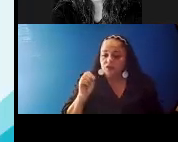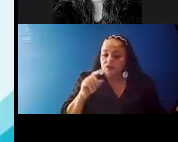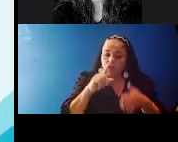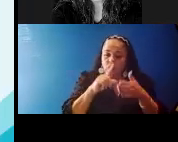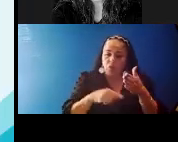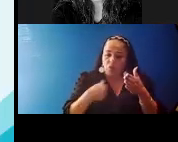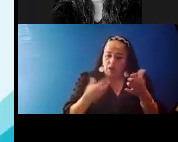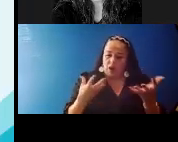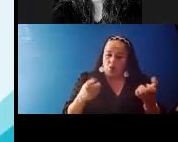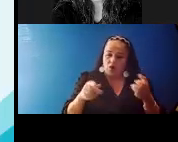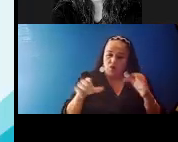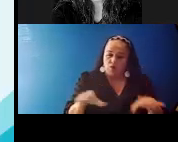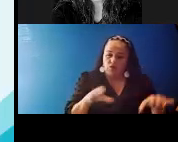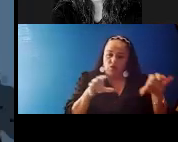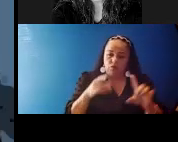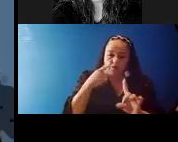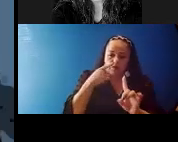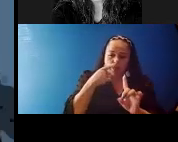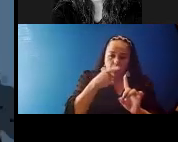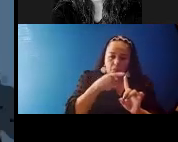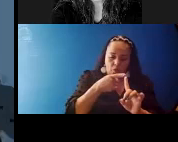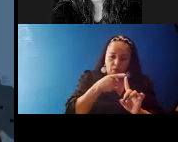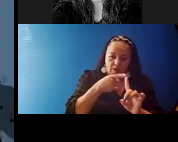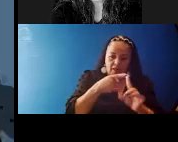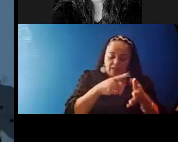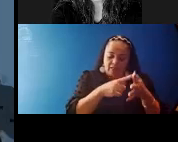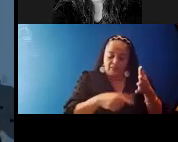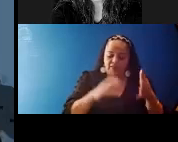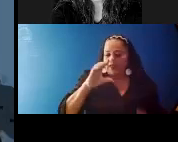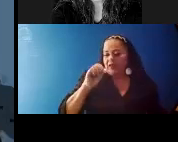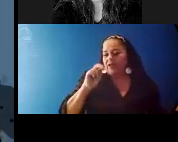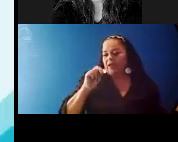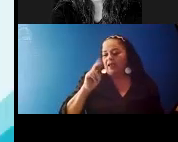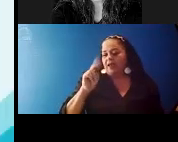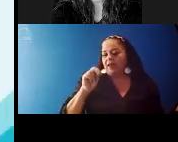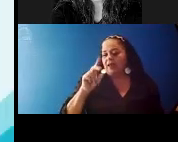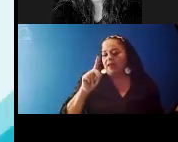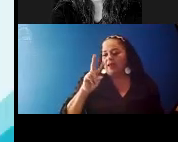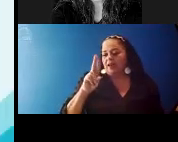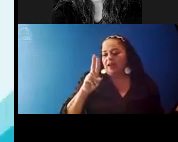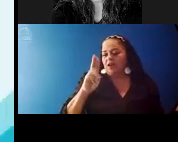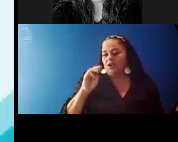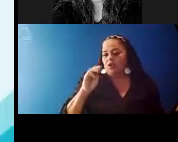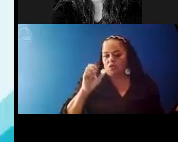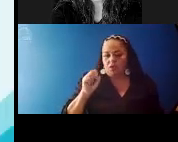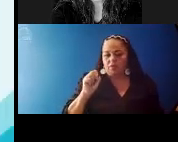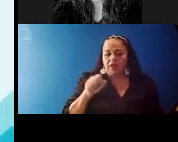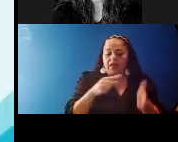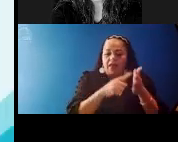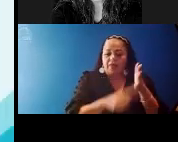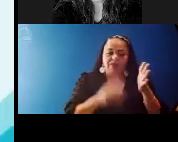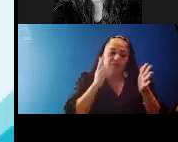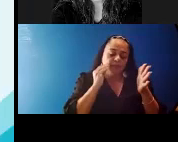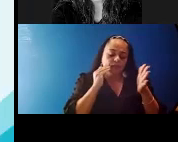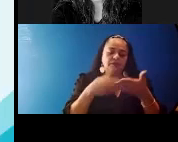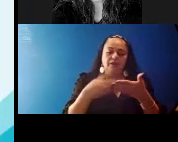you through is 4 sort of points, conundrums or barriers that we consistently saw and experienced in our work. You can go to the next one, you're